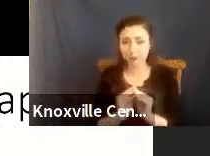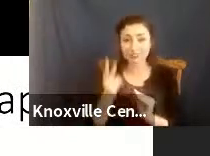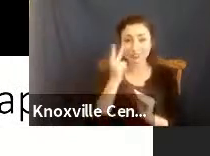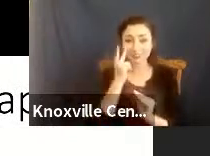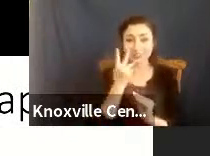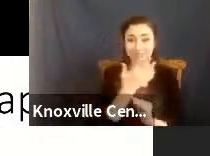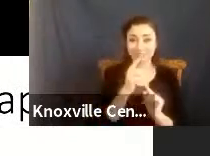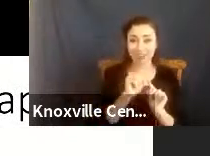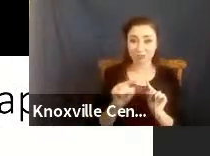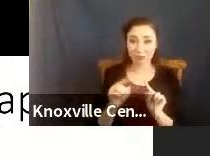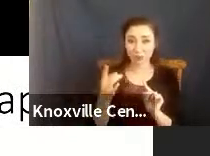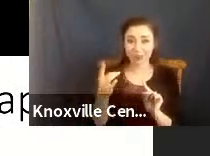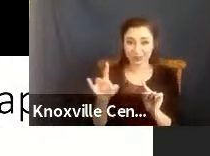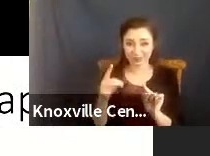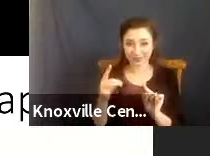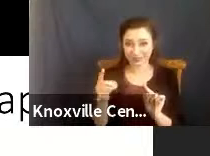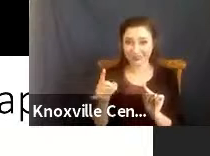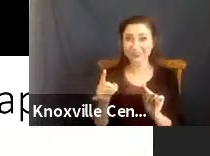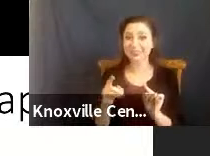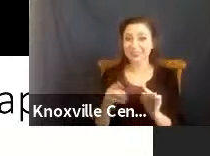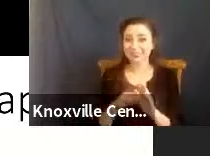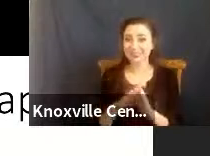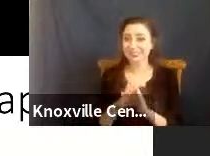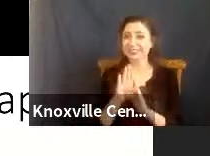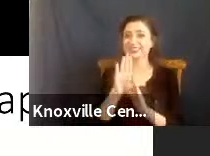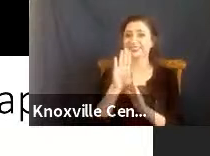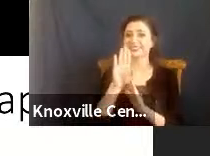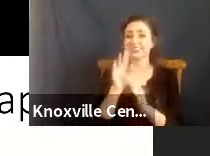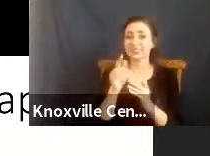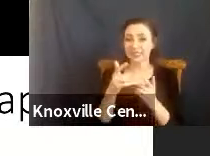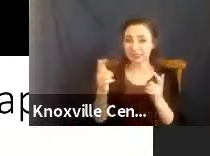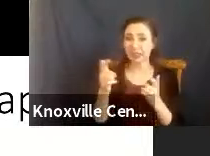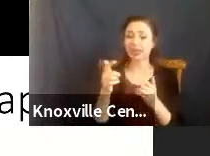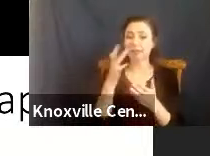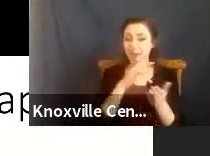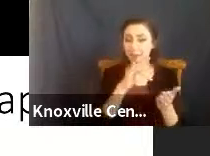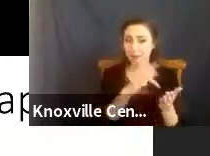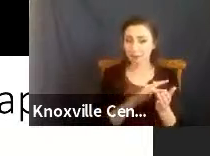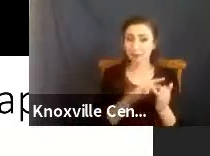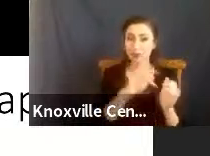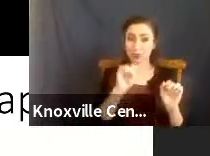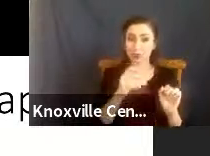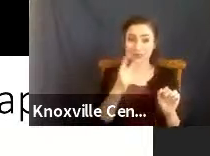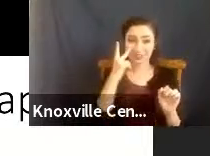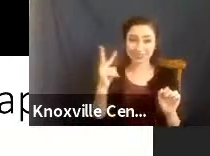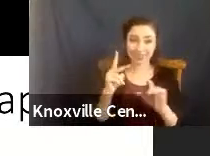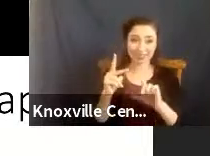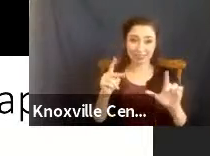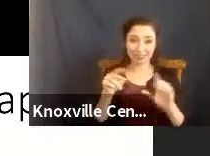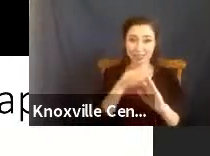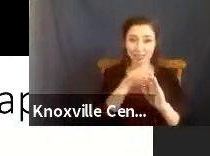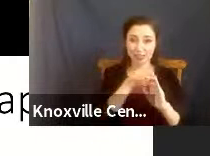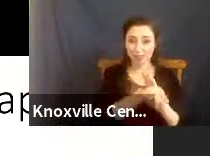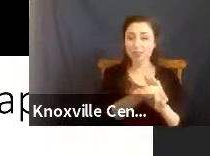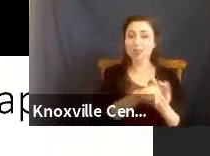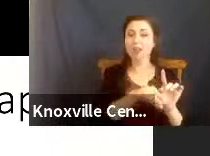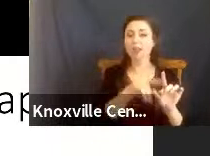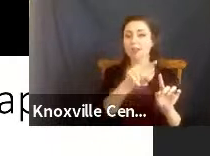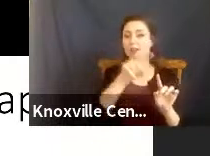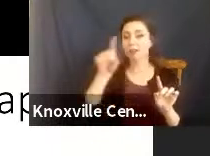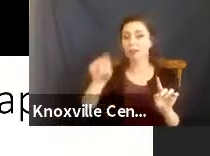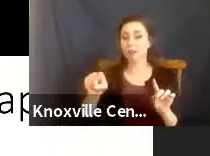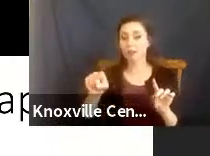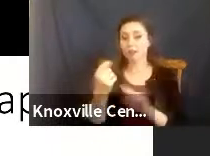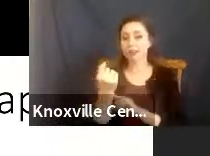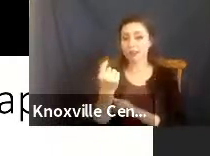has a reasonable amount of growth in the middle, on the left, clearly it's flat. And on the right, it's the 11